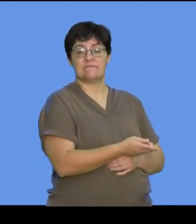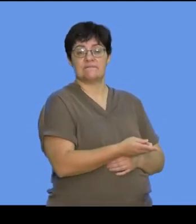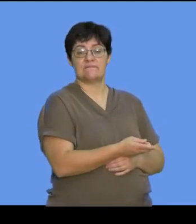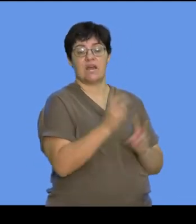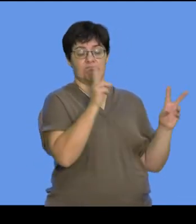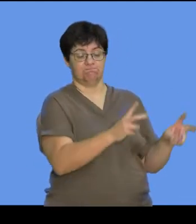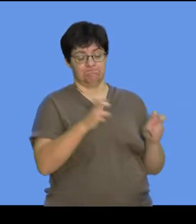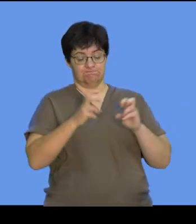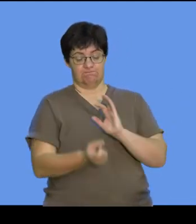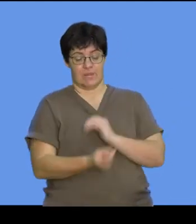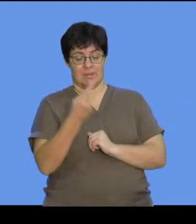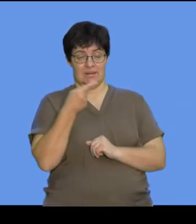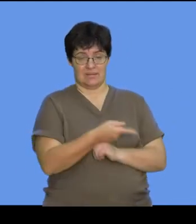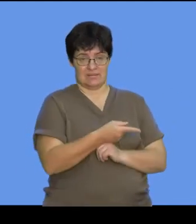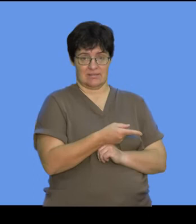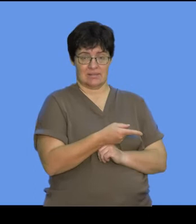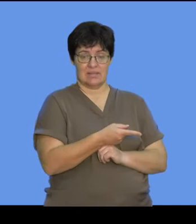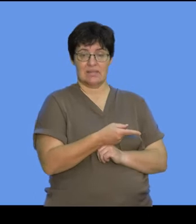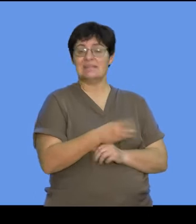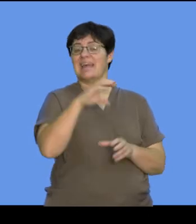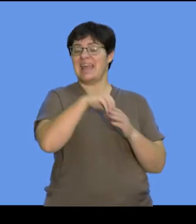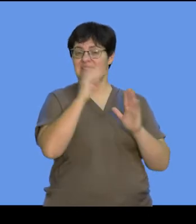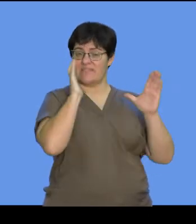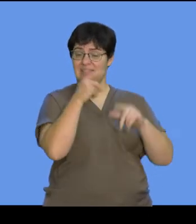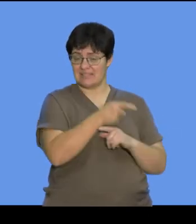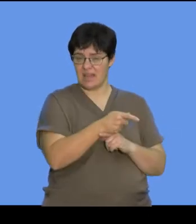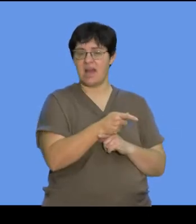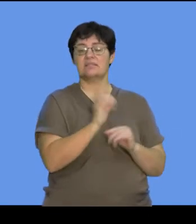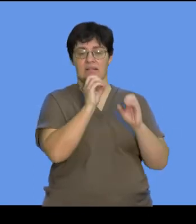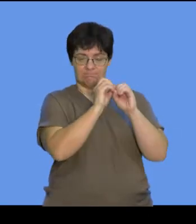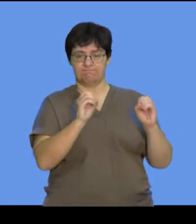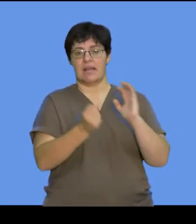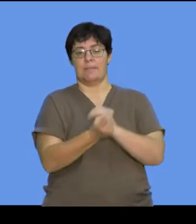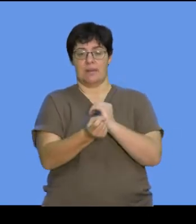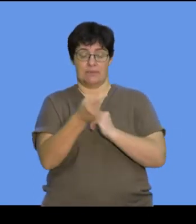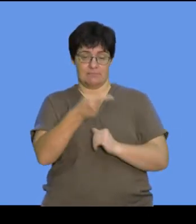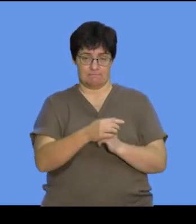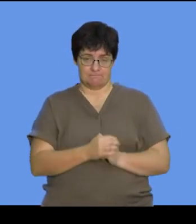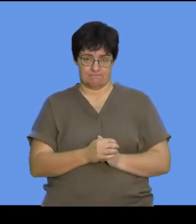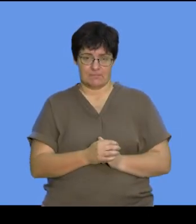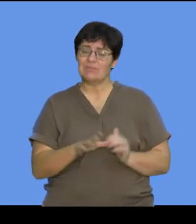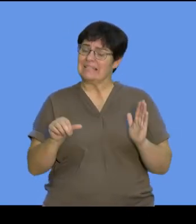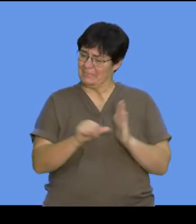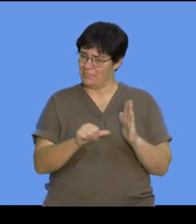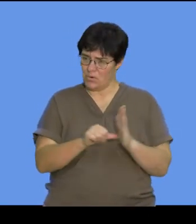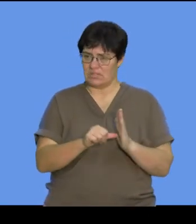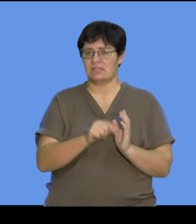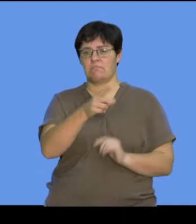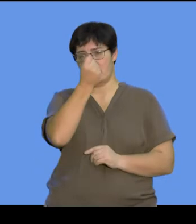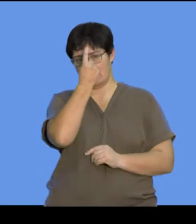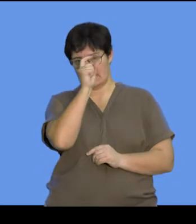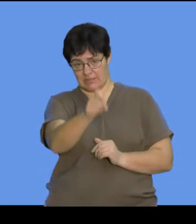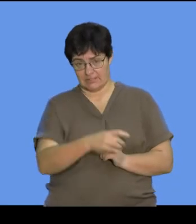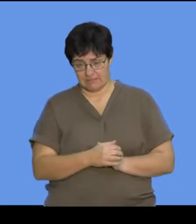as replication. And so that is in interphase that the cell undergoes replication. And so that's key for